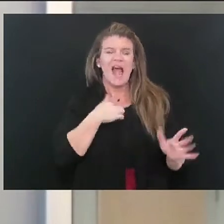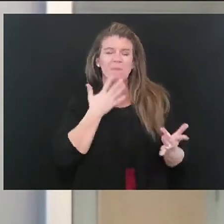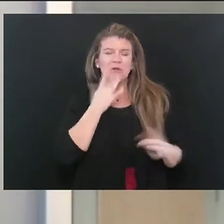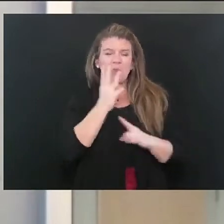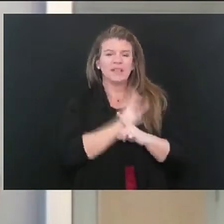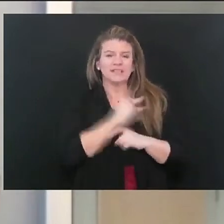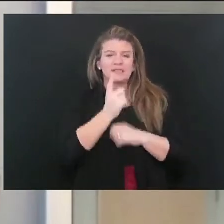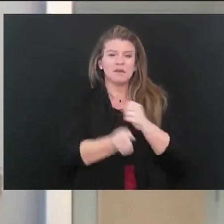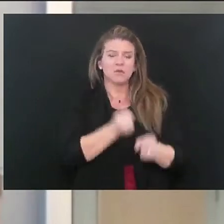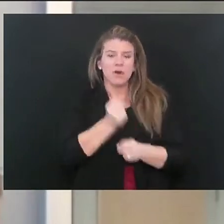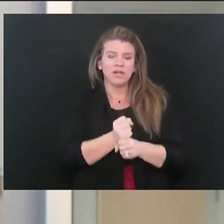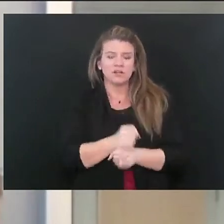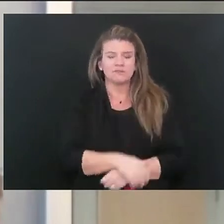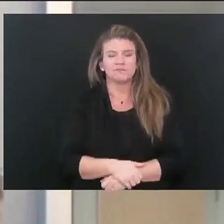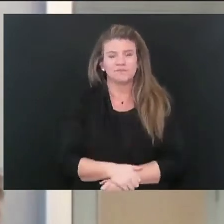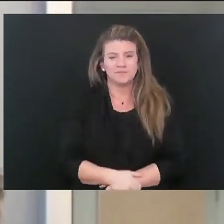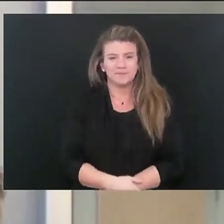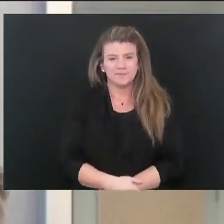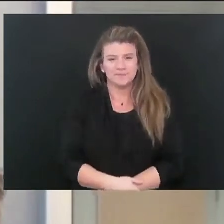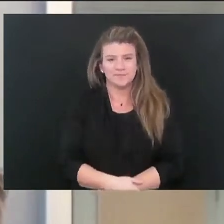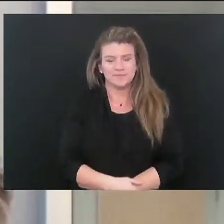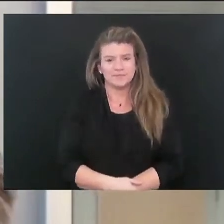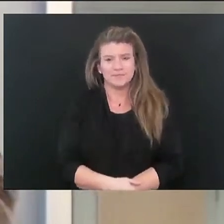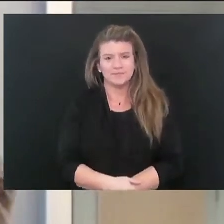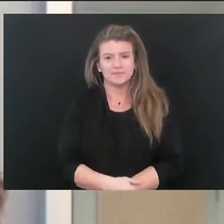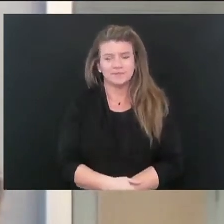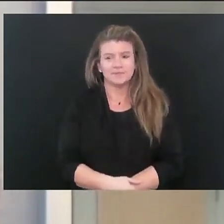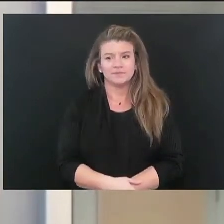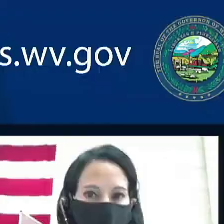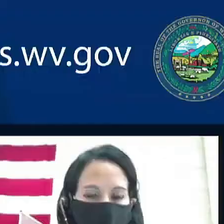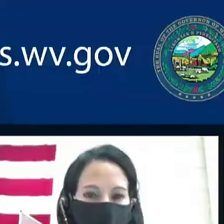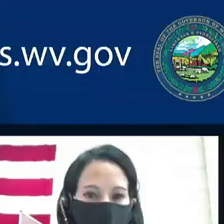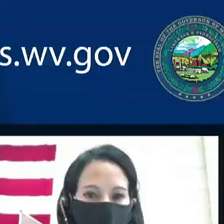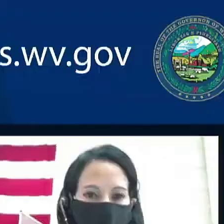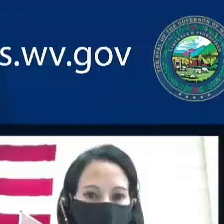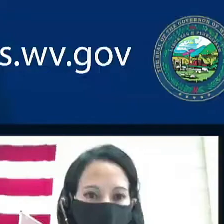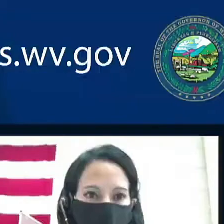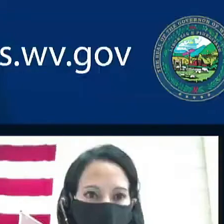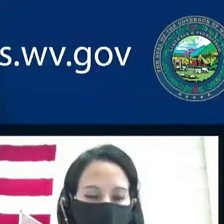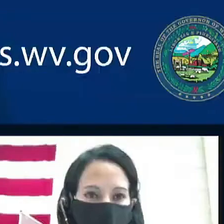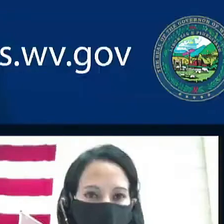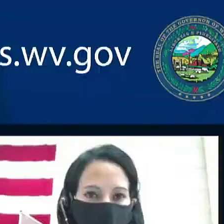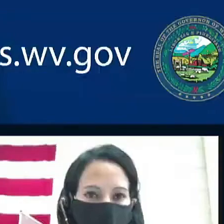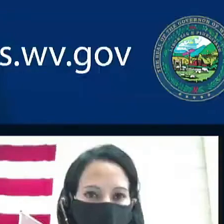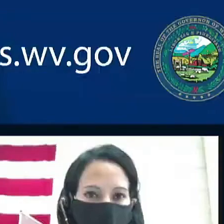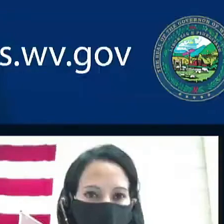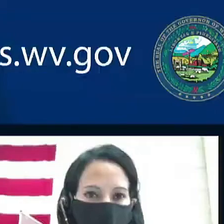year? Thank you so much. Mark, let me answer it. Here's the